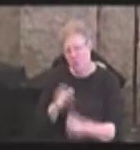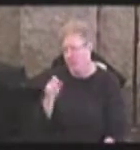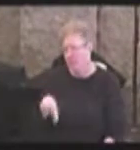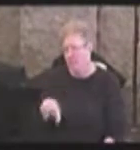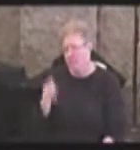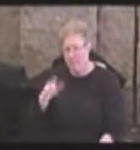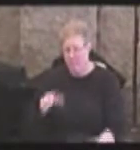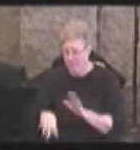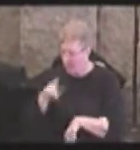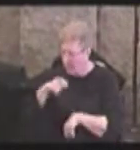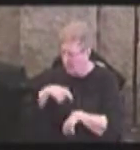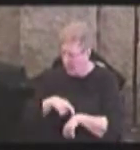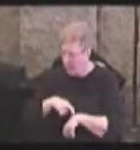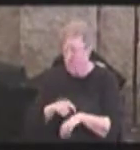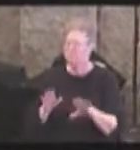find the time to be still.